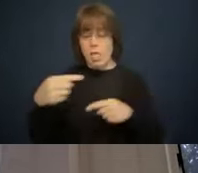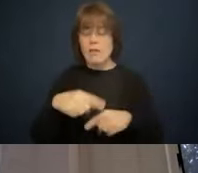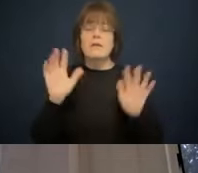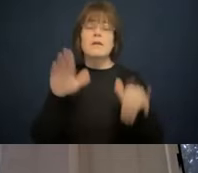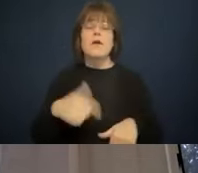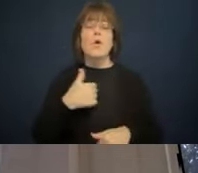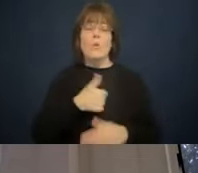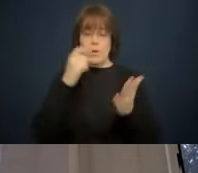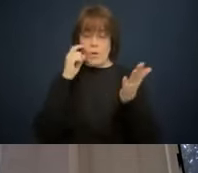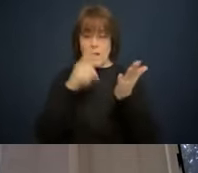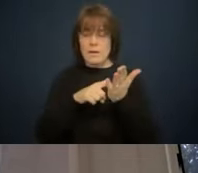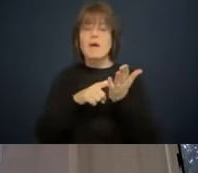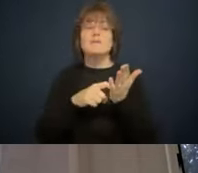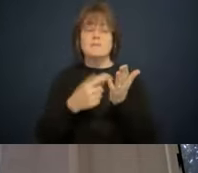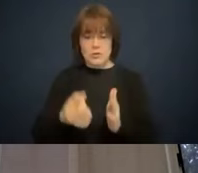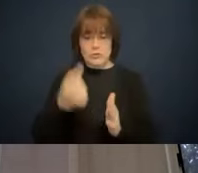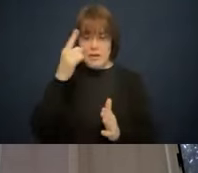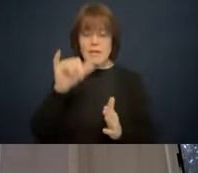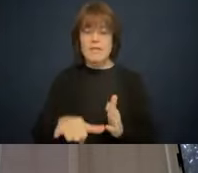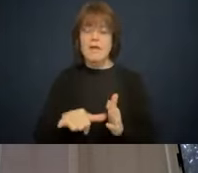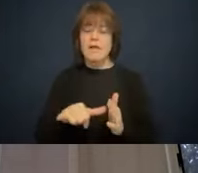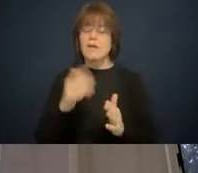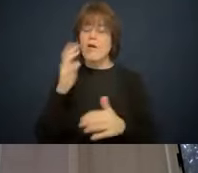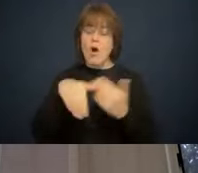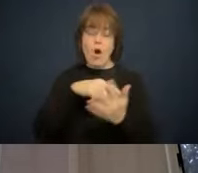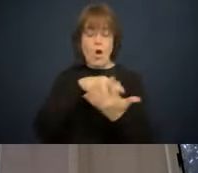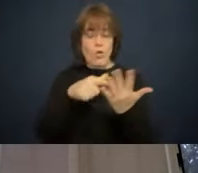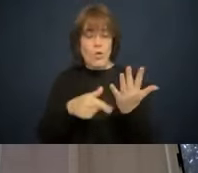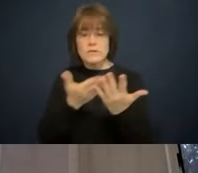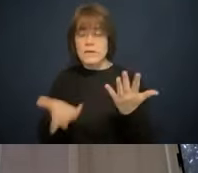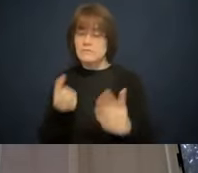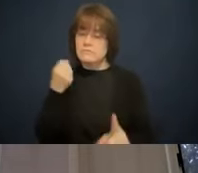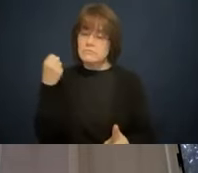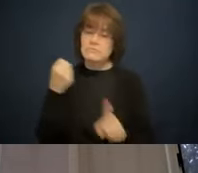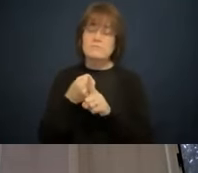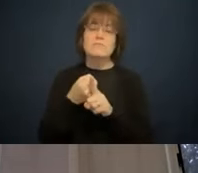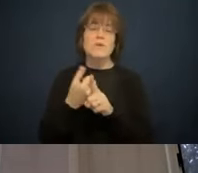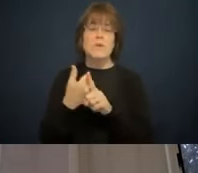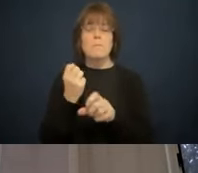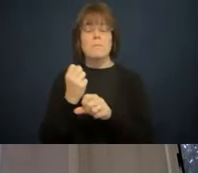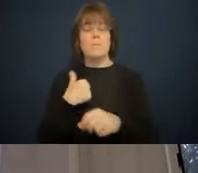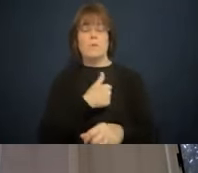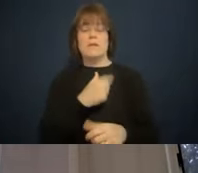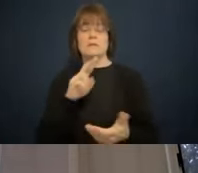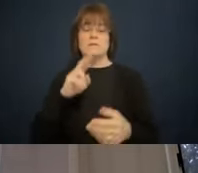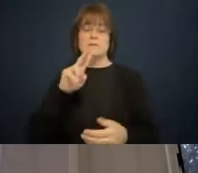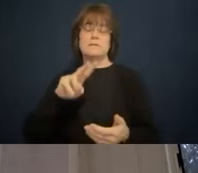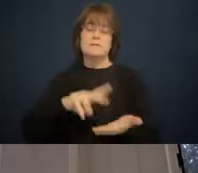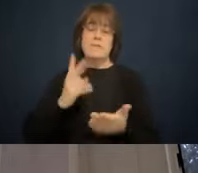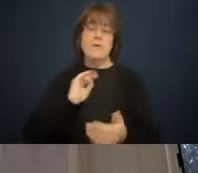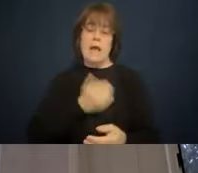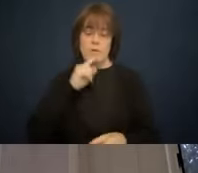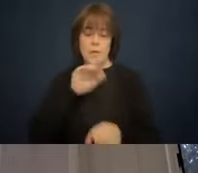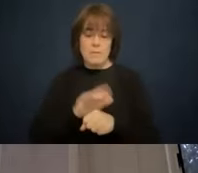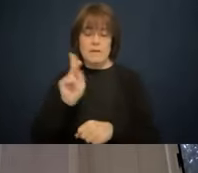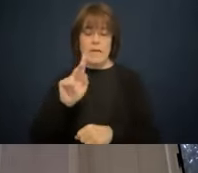And we recognize and understand that the gravity of all those things. We've redoubled our commitment at KGS to look at things like